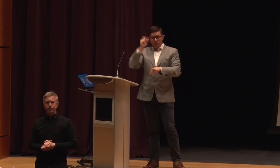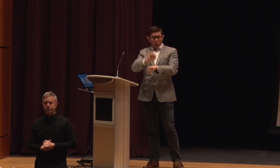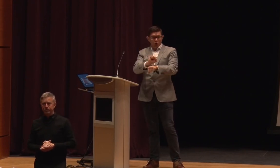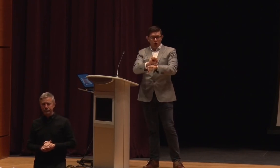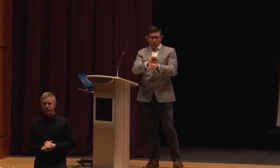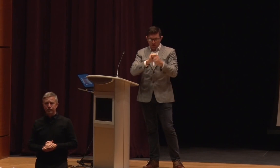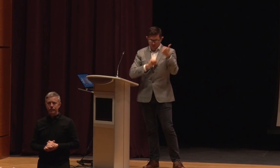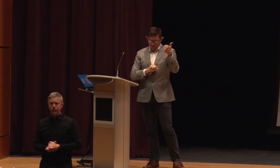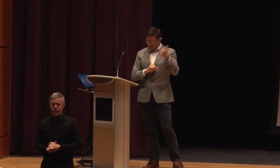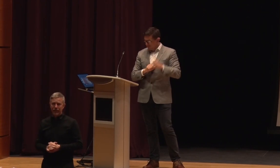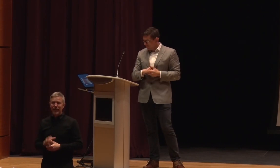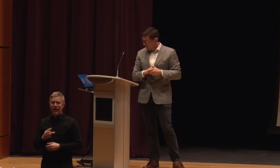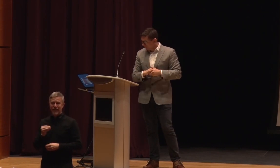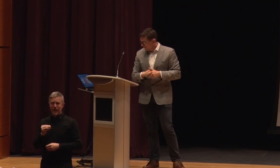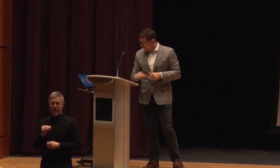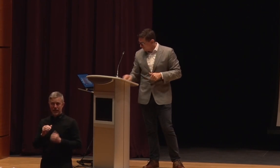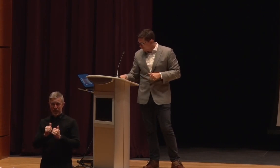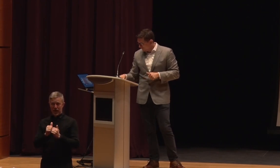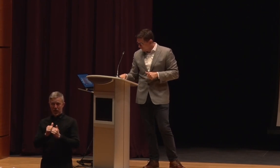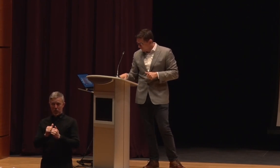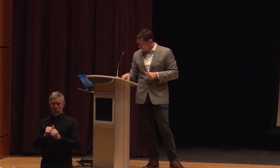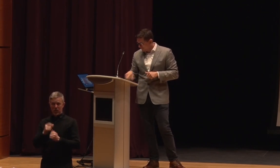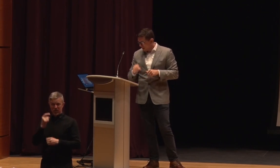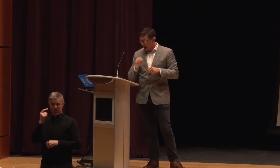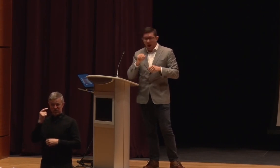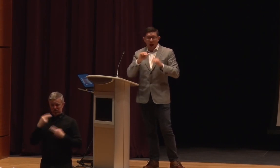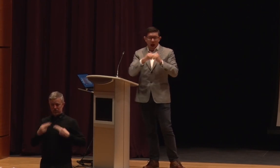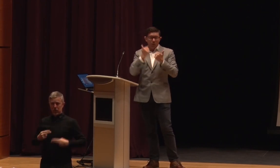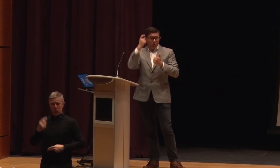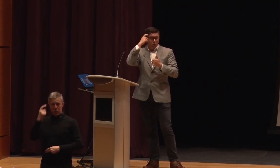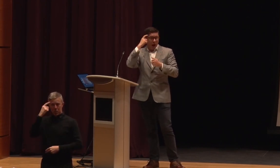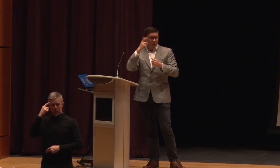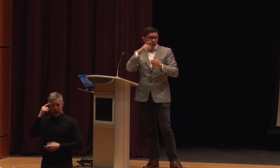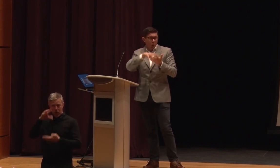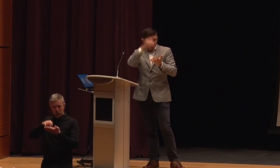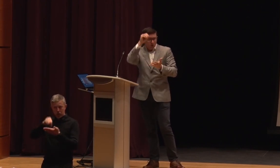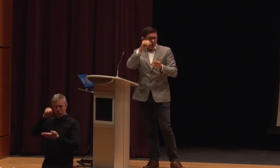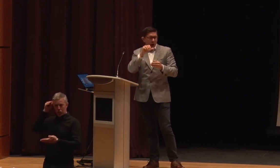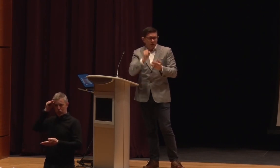And really how the human brain learns would be one.